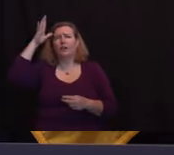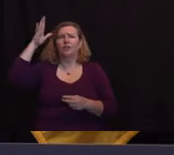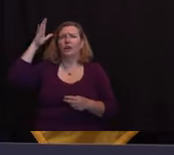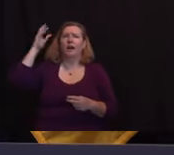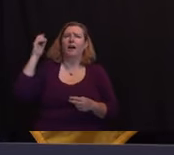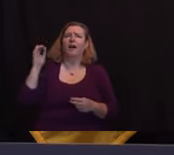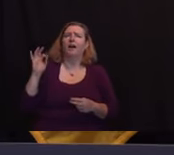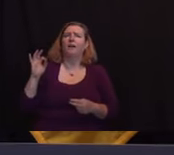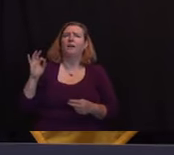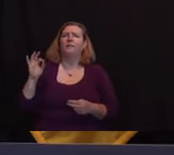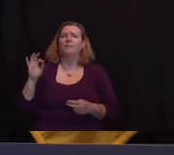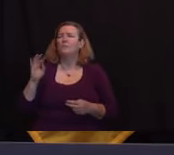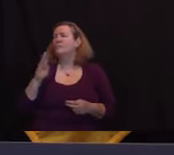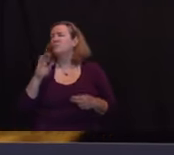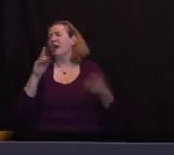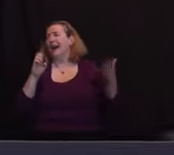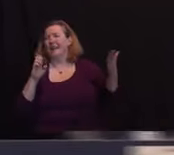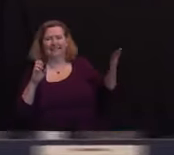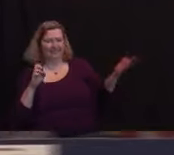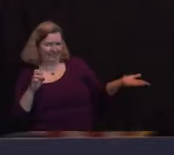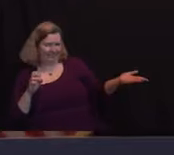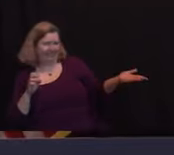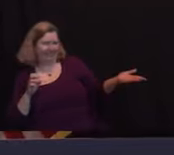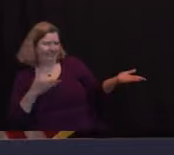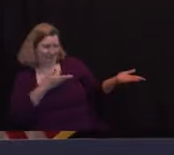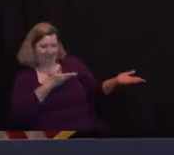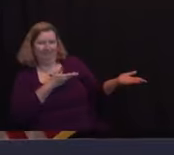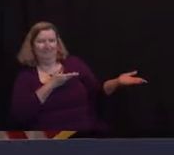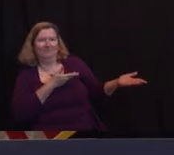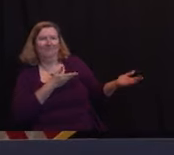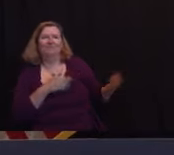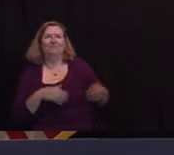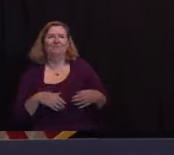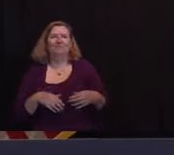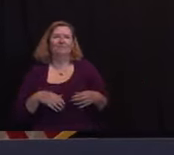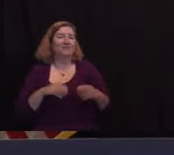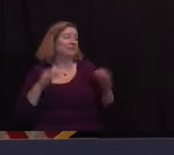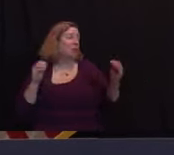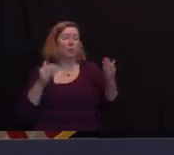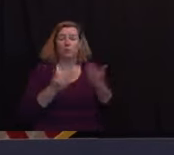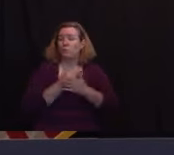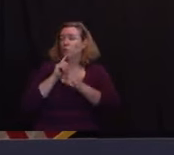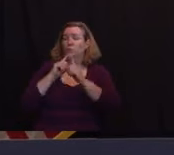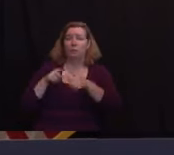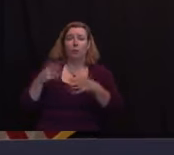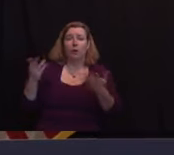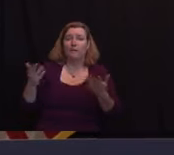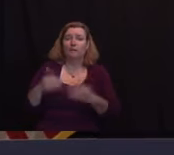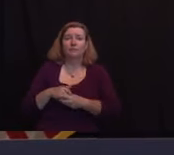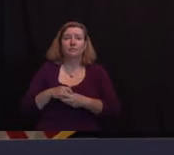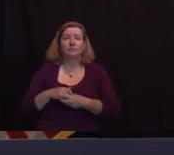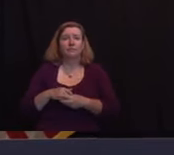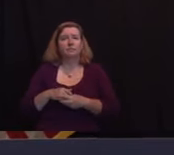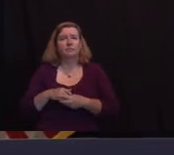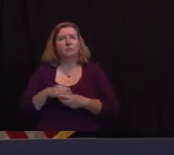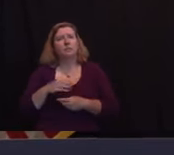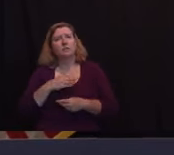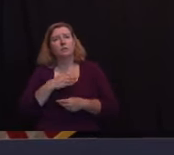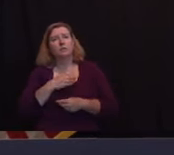bless the newlyweds. Over to you. Thanks, Governor. Really nothing to report. I wish I could take credit for the weather because it's